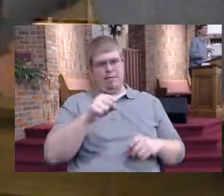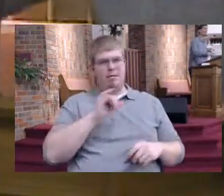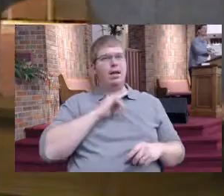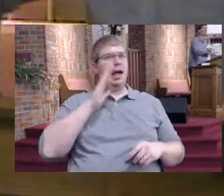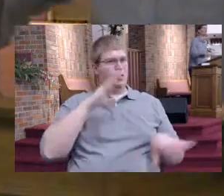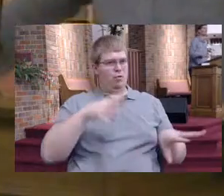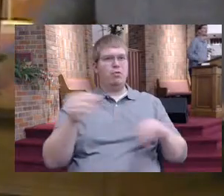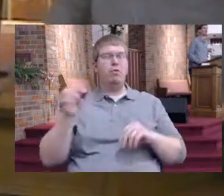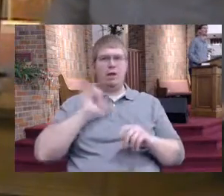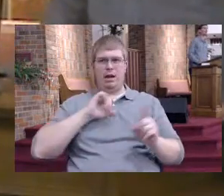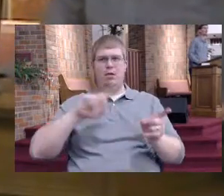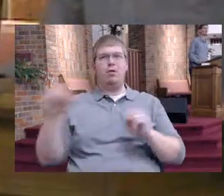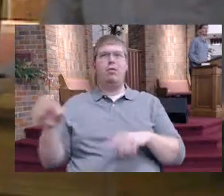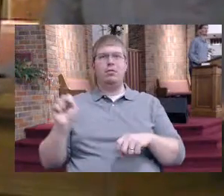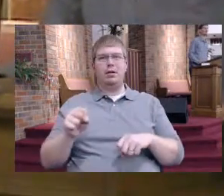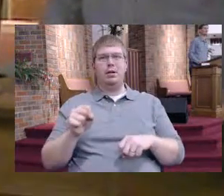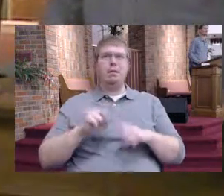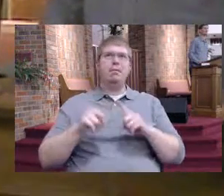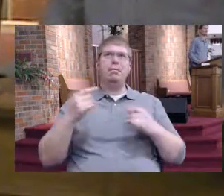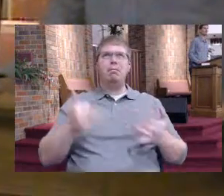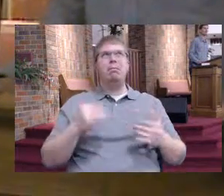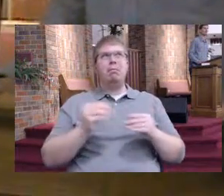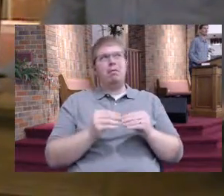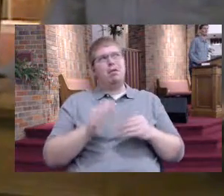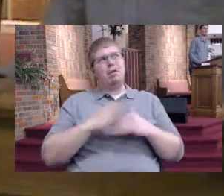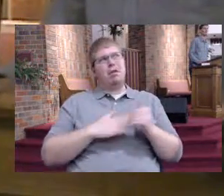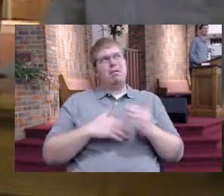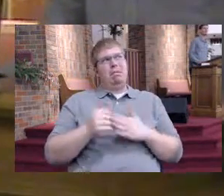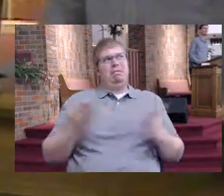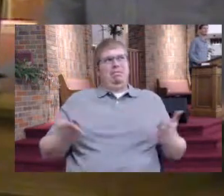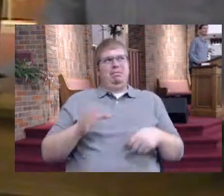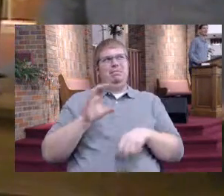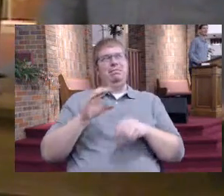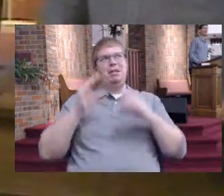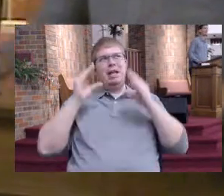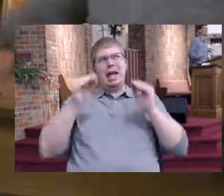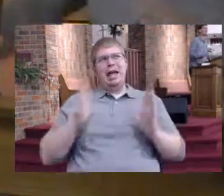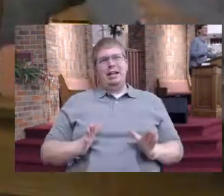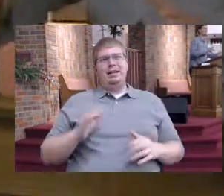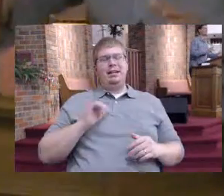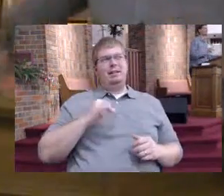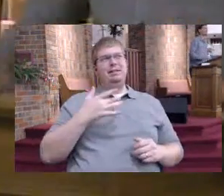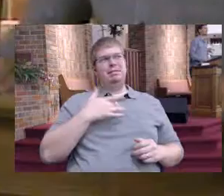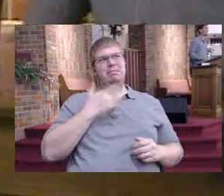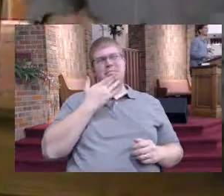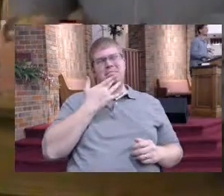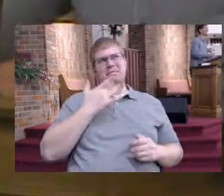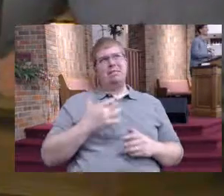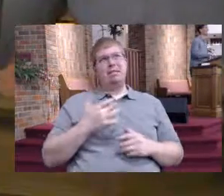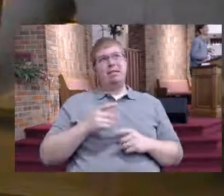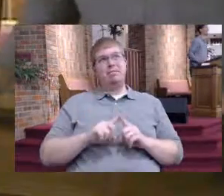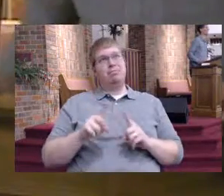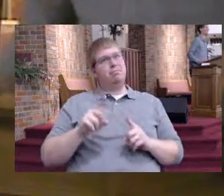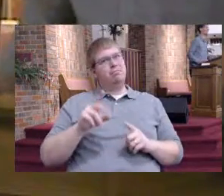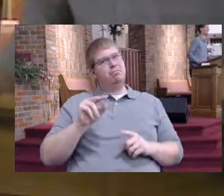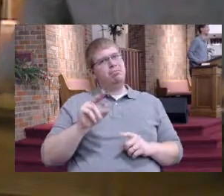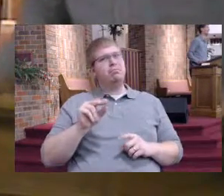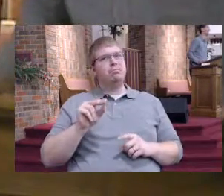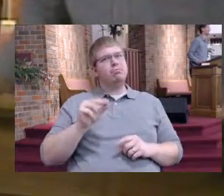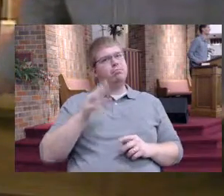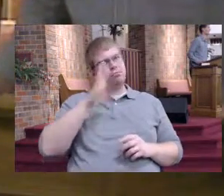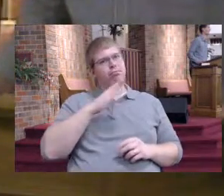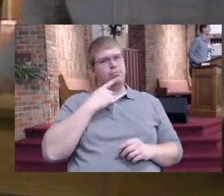more comfortable here doing my teaching job. That's nice and comfortable. And he laid his cards out and he said,